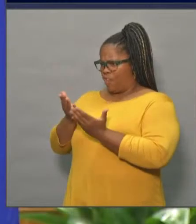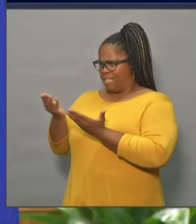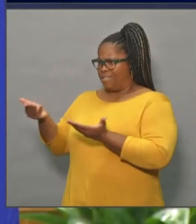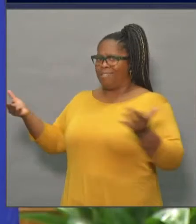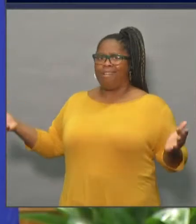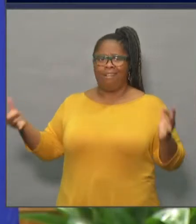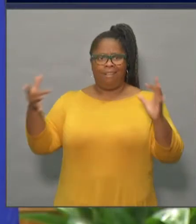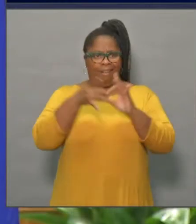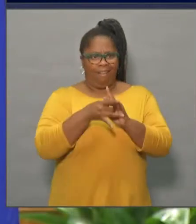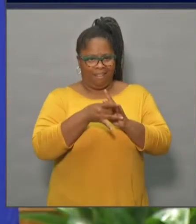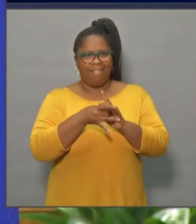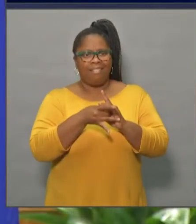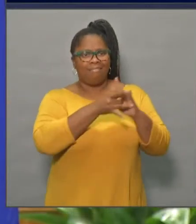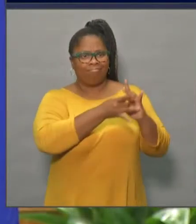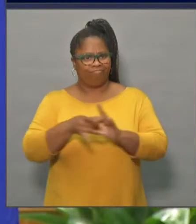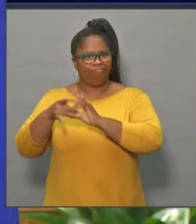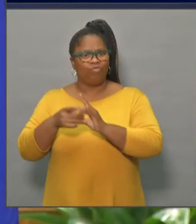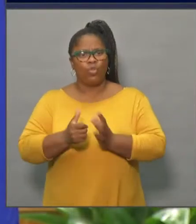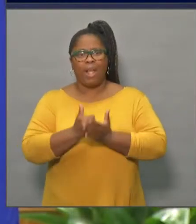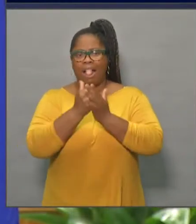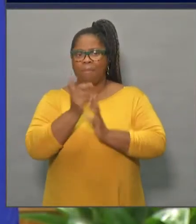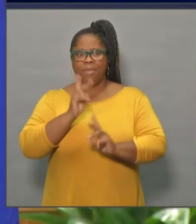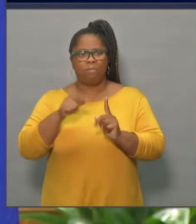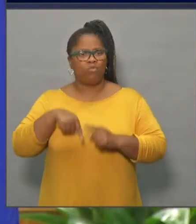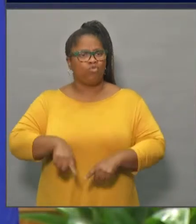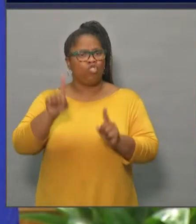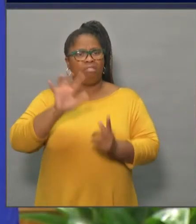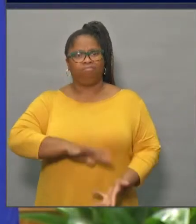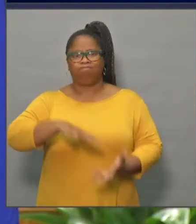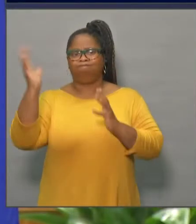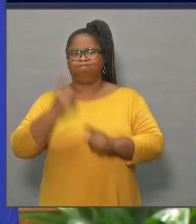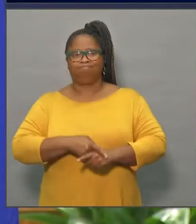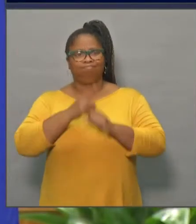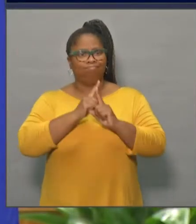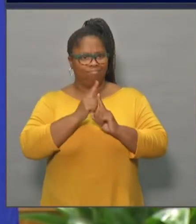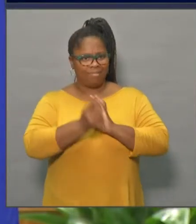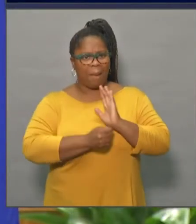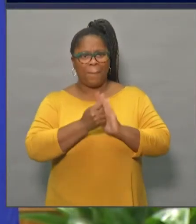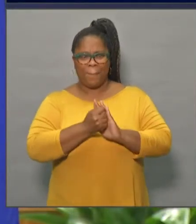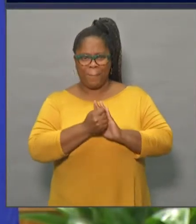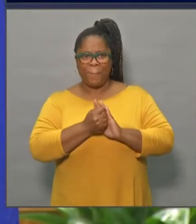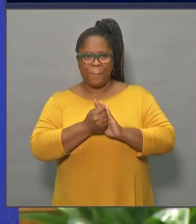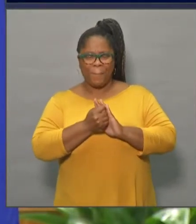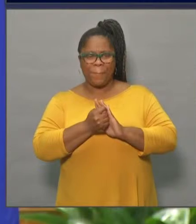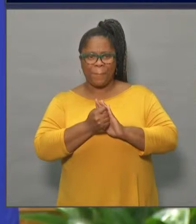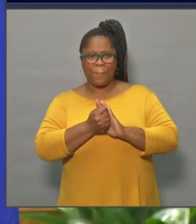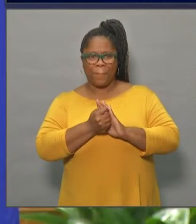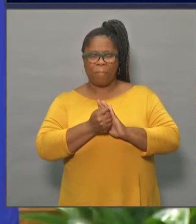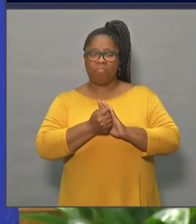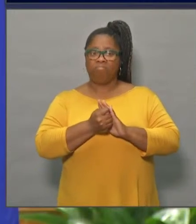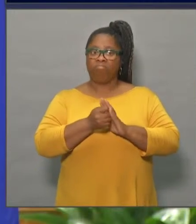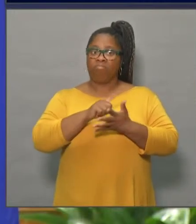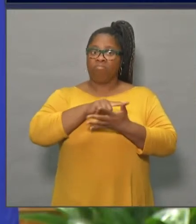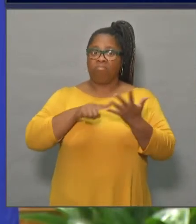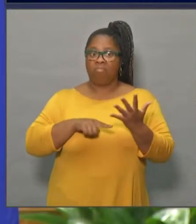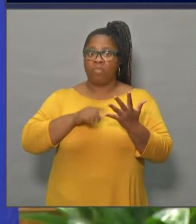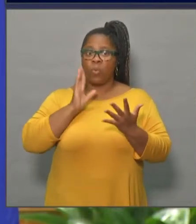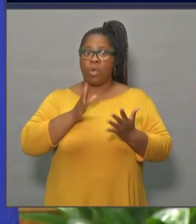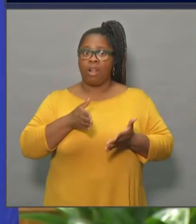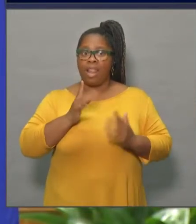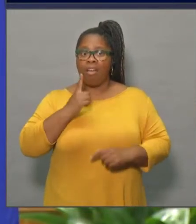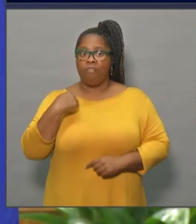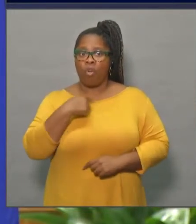help people during these catastrophic times. All of this would allow for the ability to improve